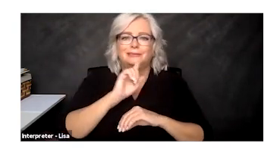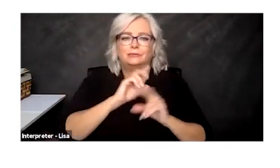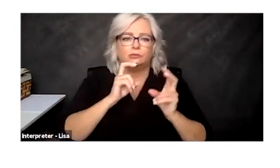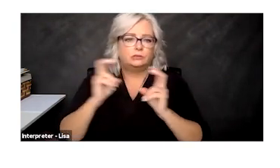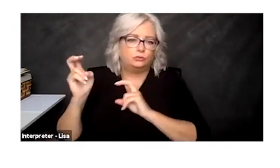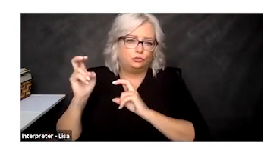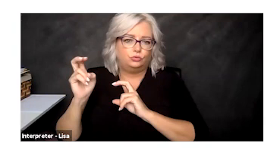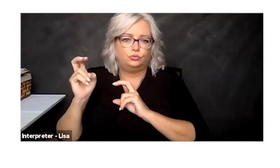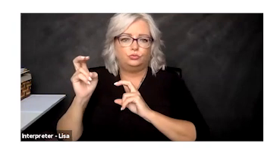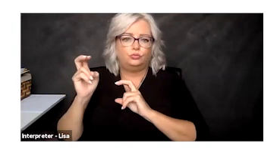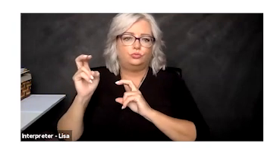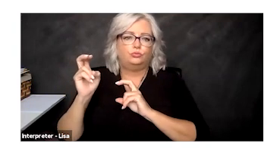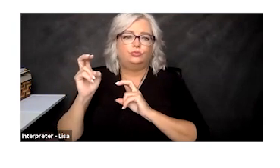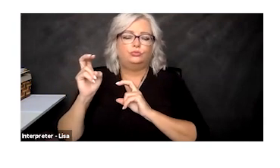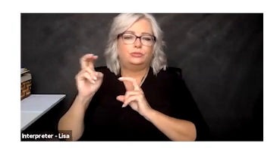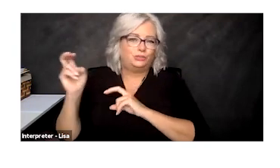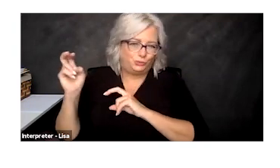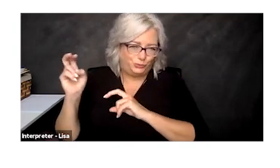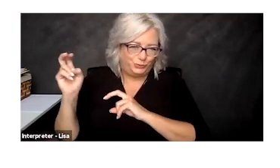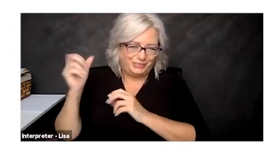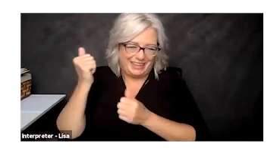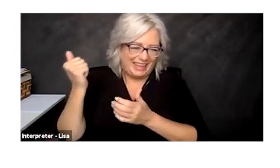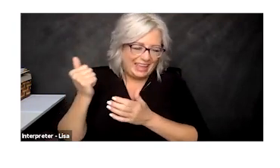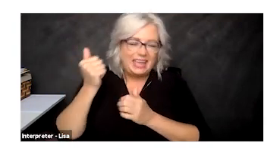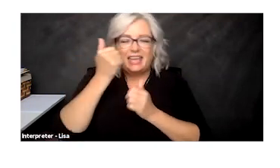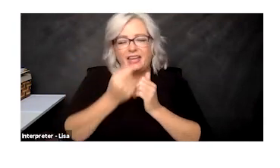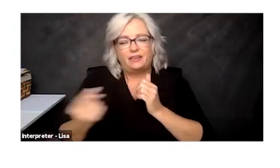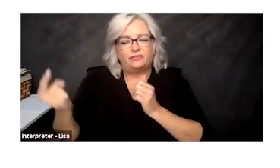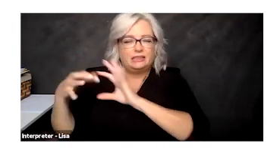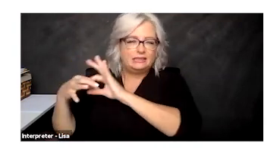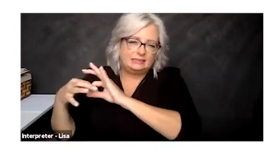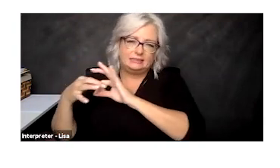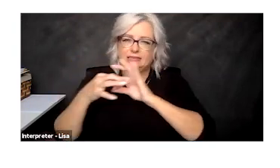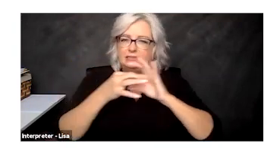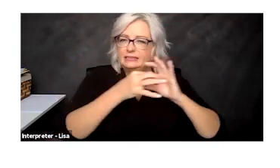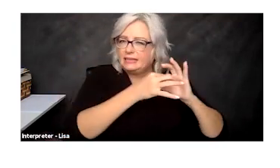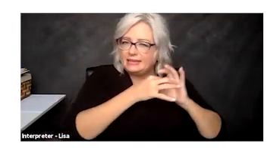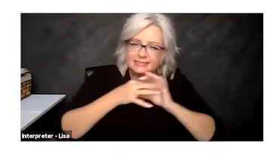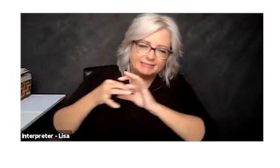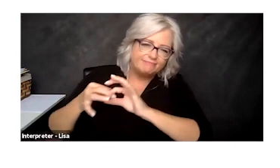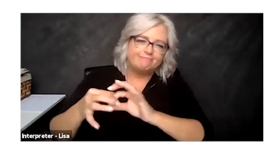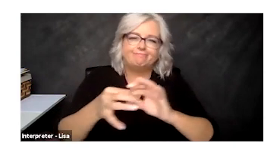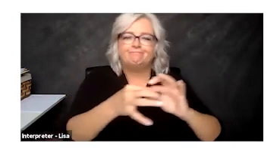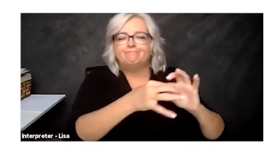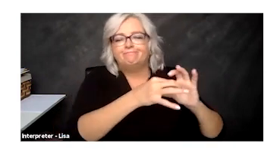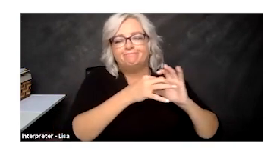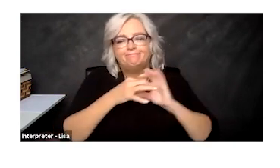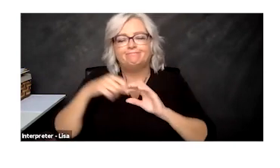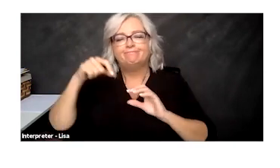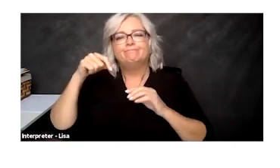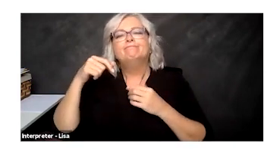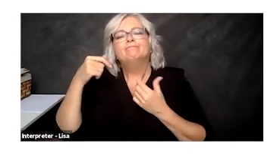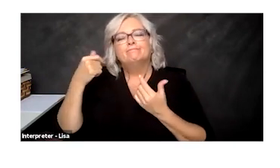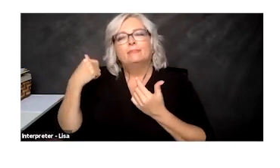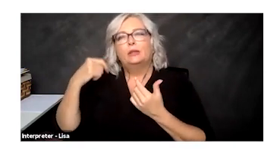Realize that it's all interconnected. When we talk, this class specifically is focused around fashion and Blackness, but we